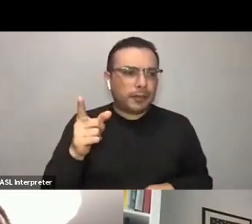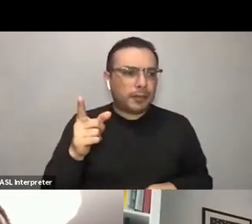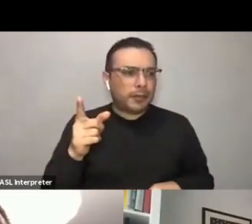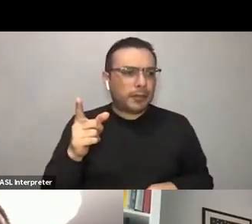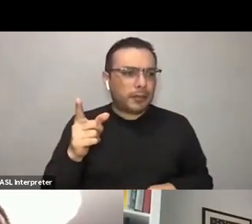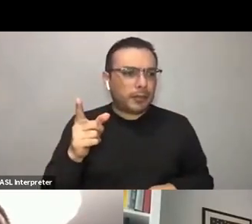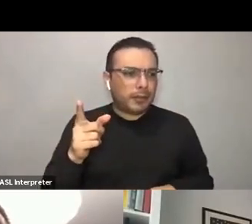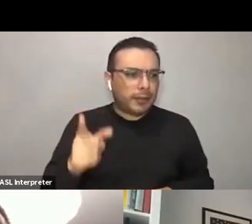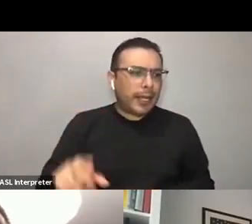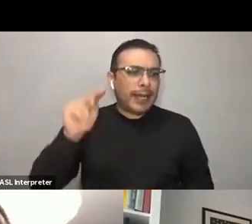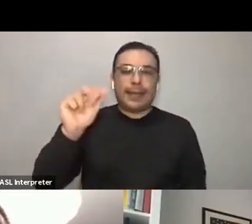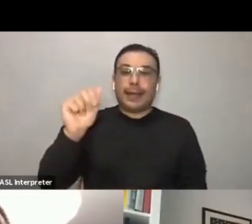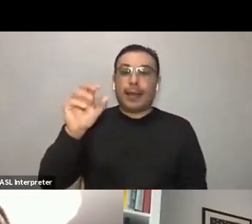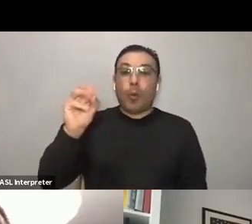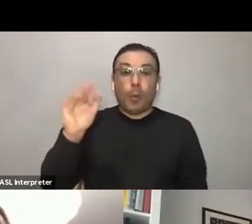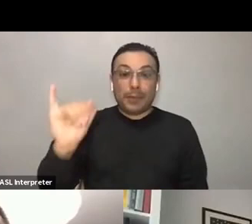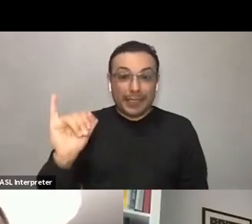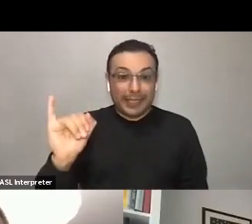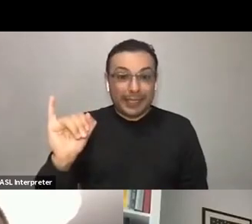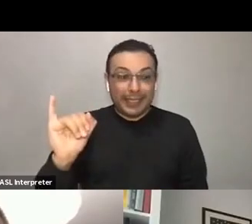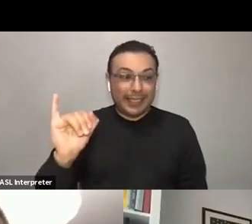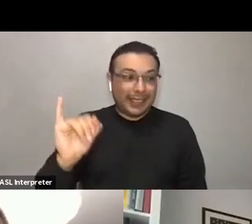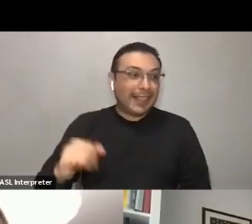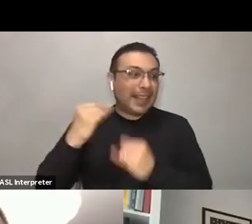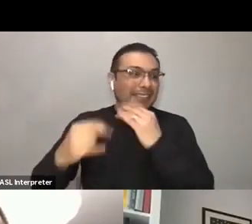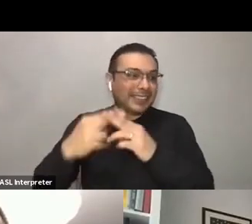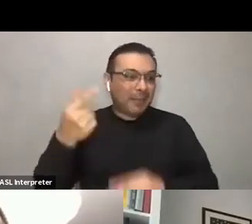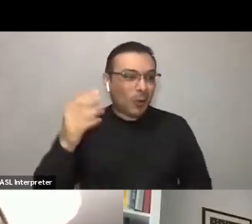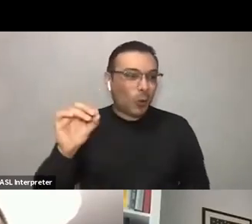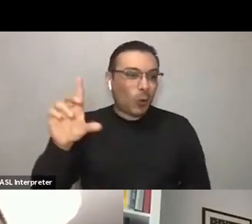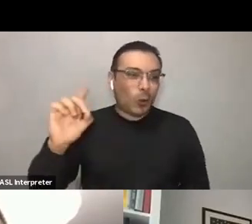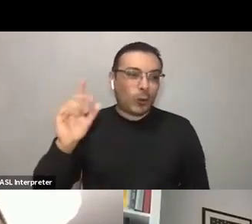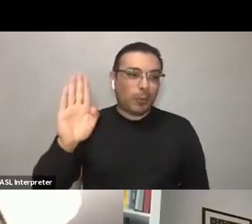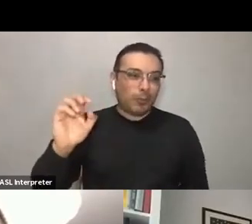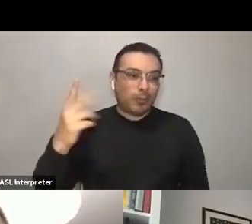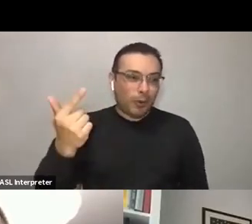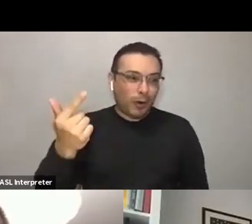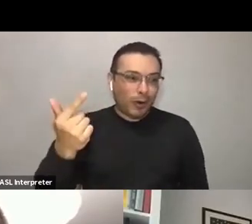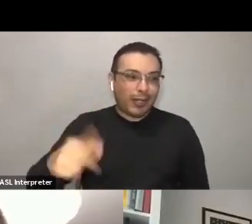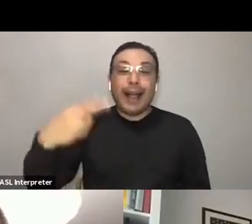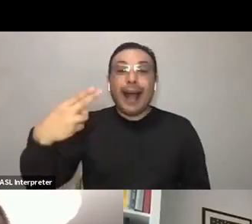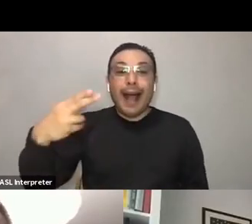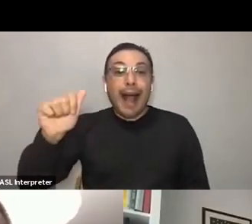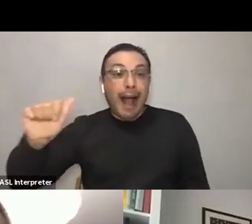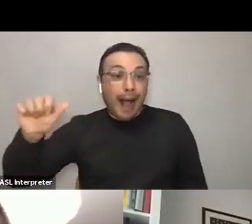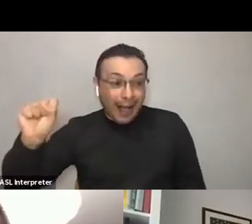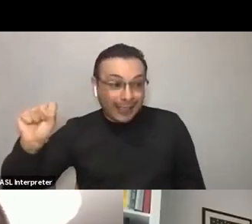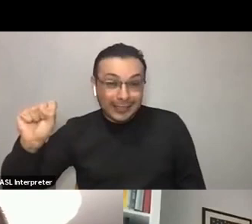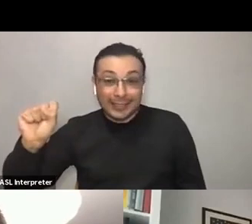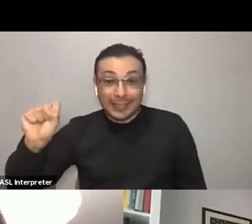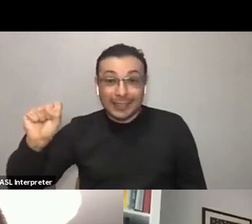Naomi. Naomi Goldberg-Haas. That's G-O-L-D-B-E-R-G